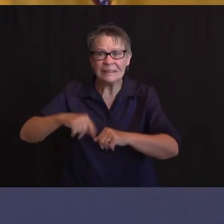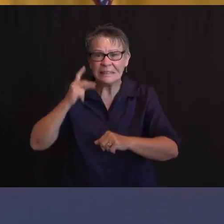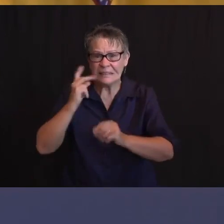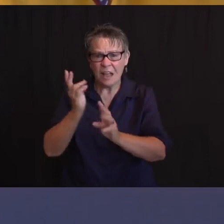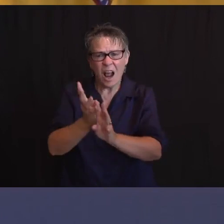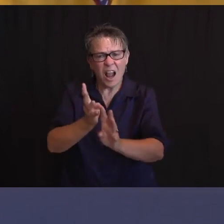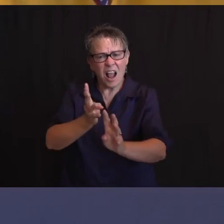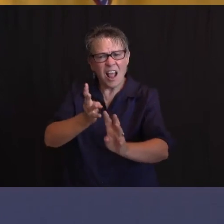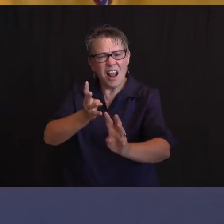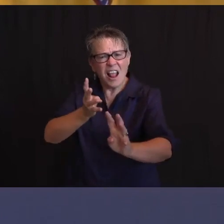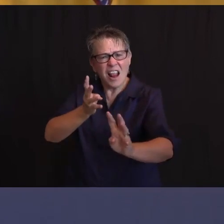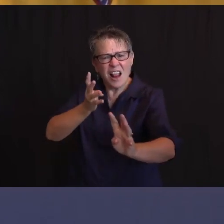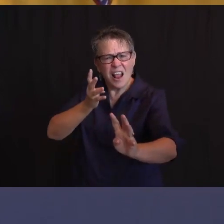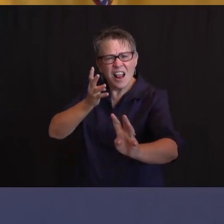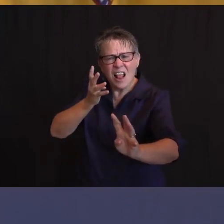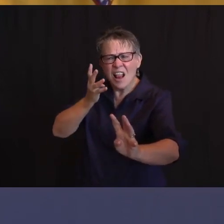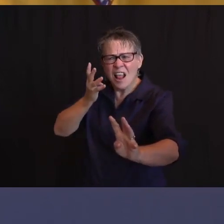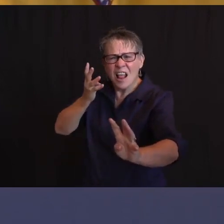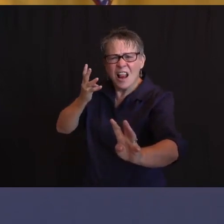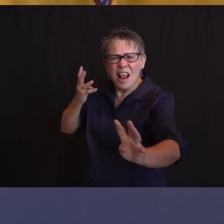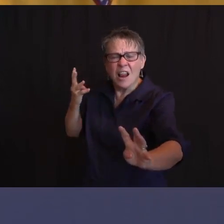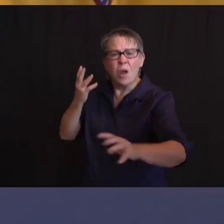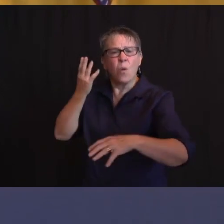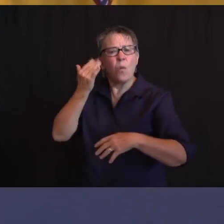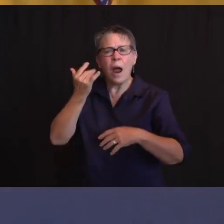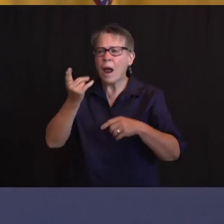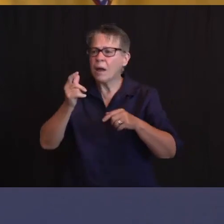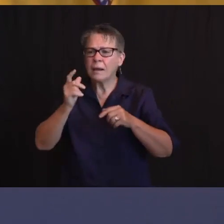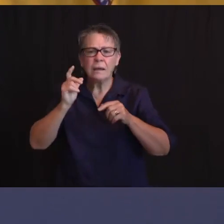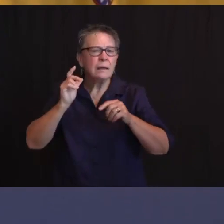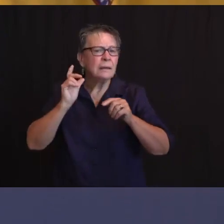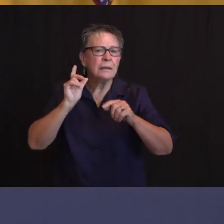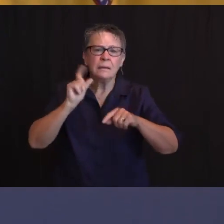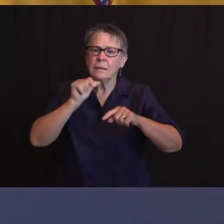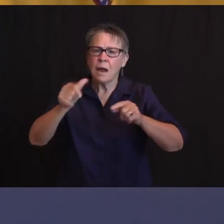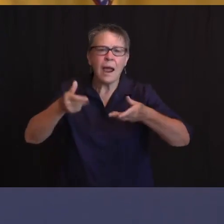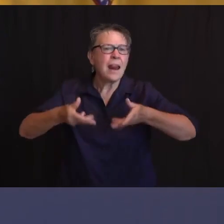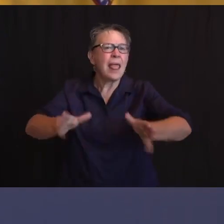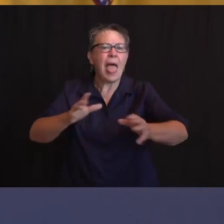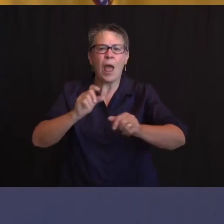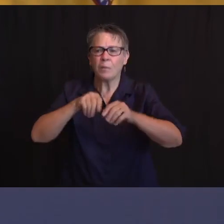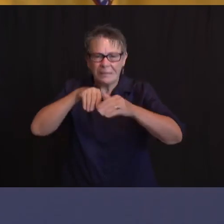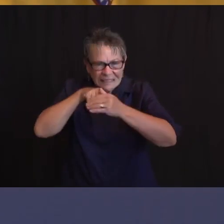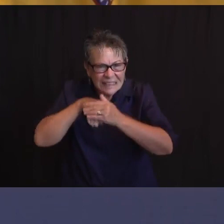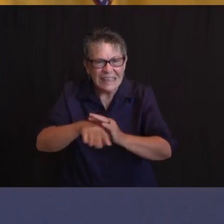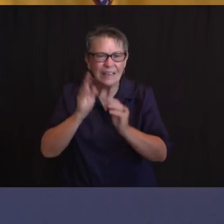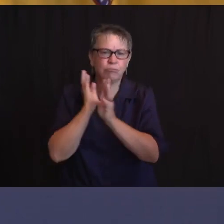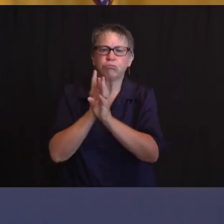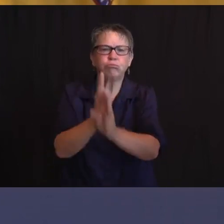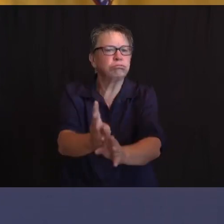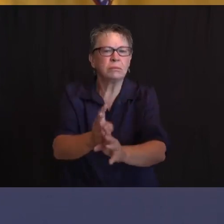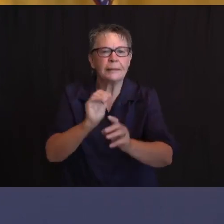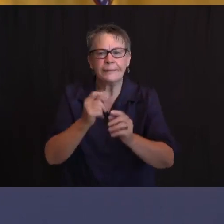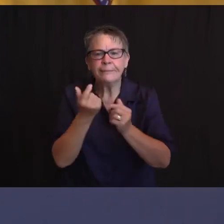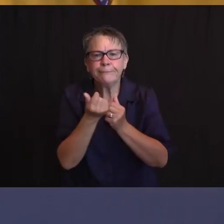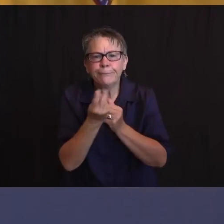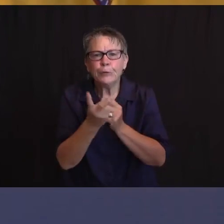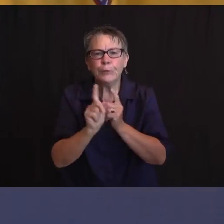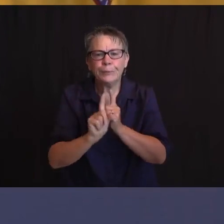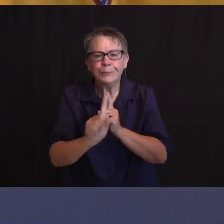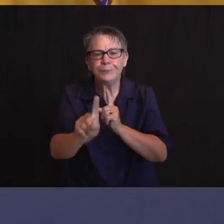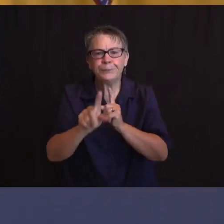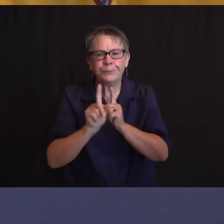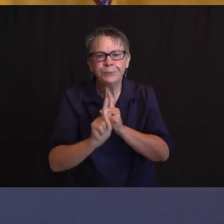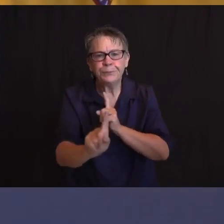cetera. But the answer's got to be yes in terms of looking at extensions. No news today, but if this doesn't, if we don't see a